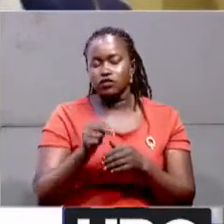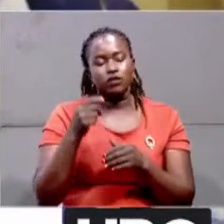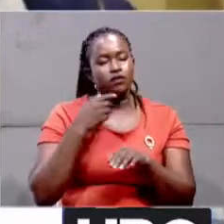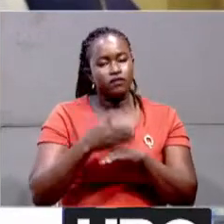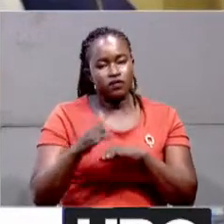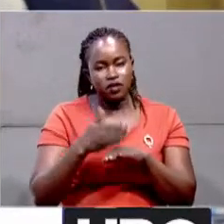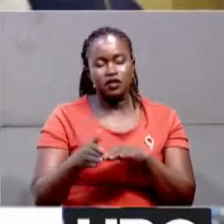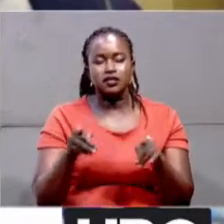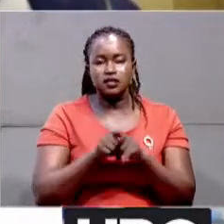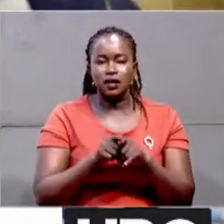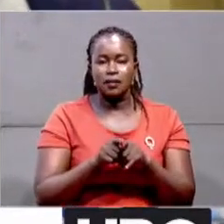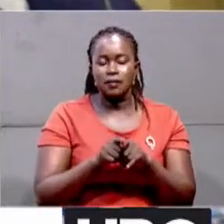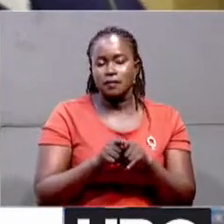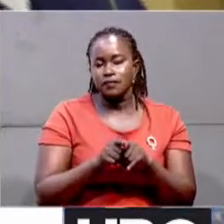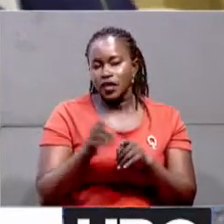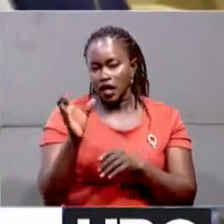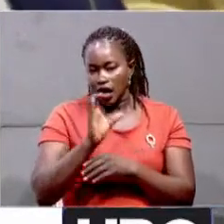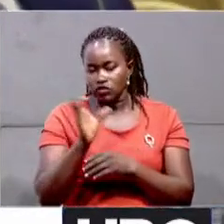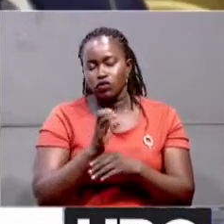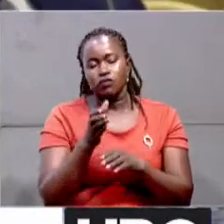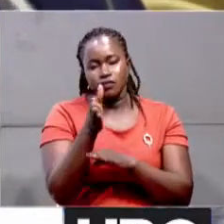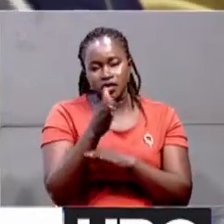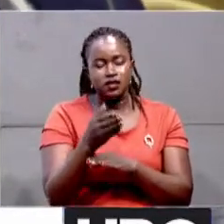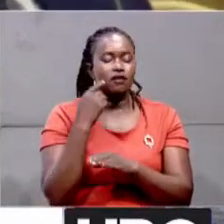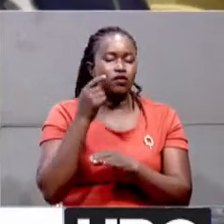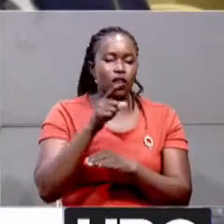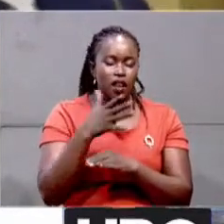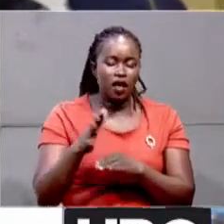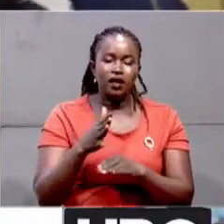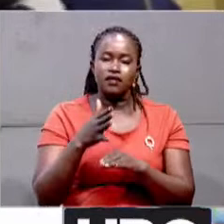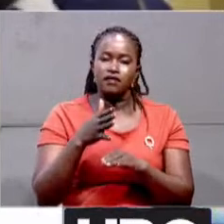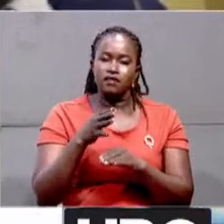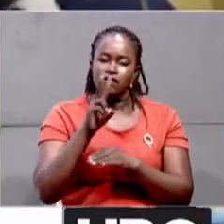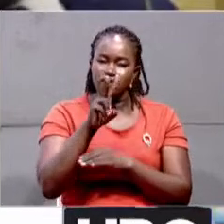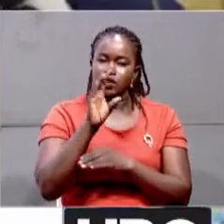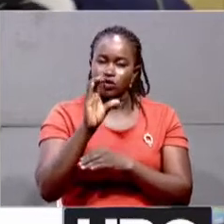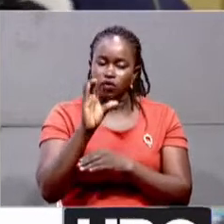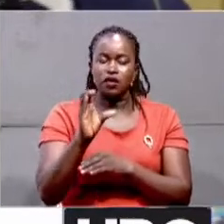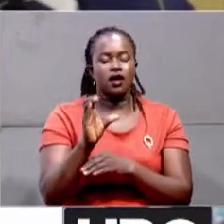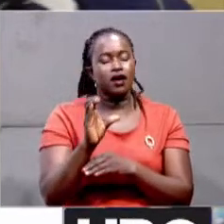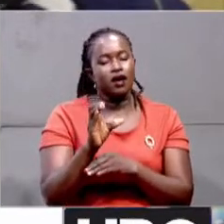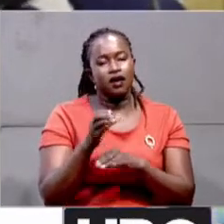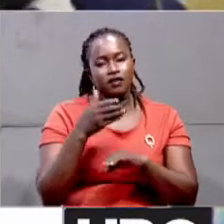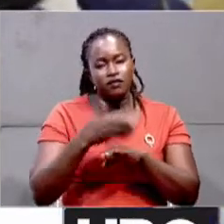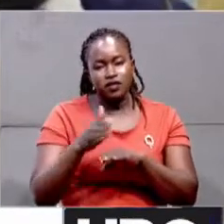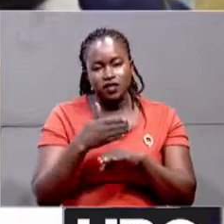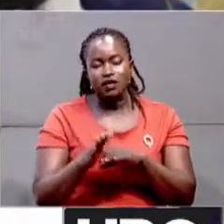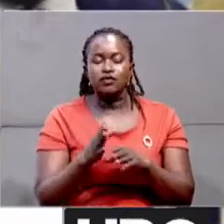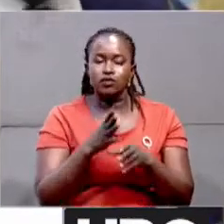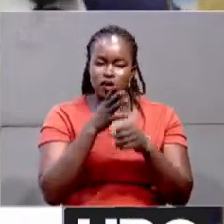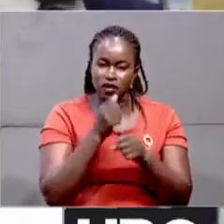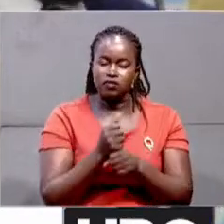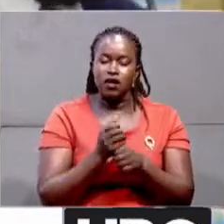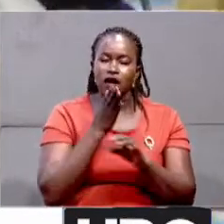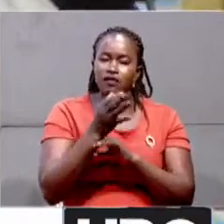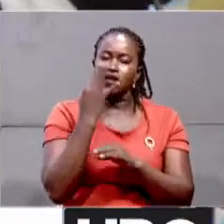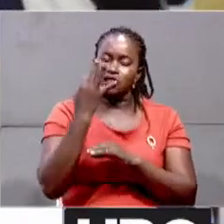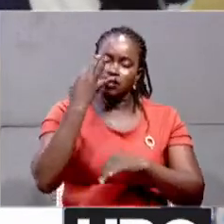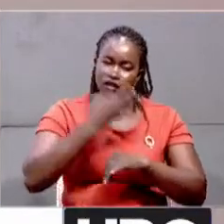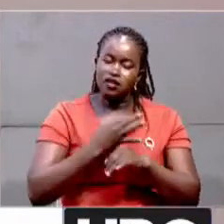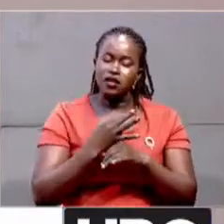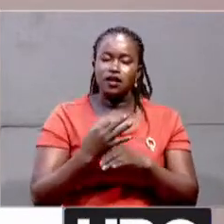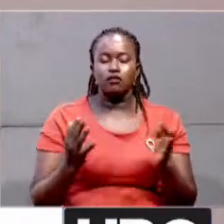and Aquaculture Sectoral Council of Ministers of the Lake Victoria Fisheries Organization after a three-day conference at Speke Resort Munyonyo